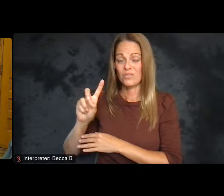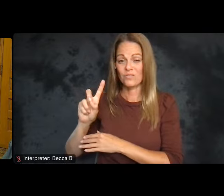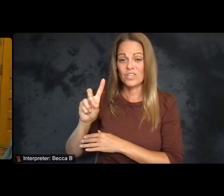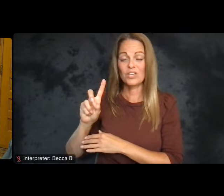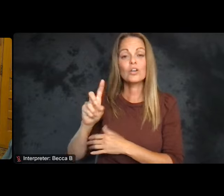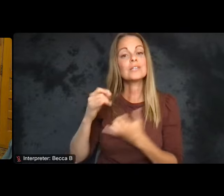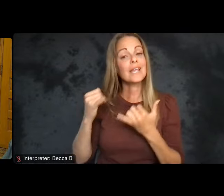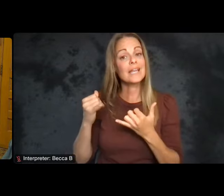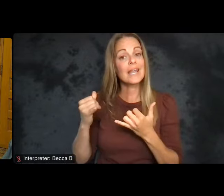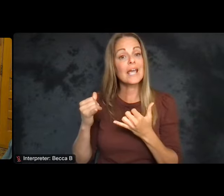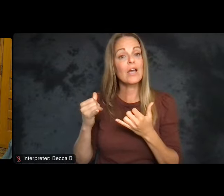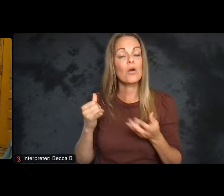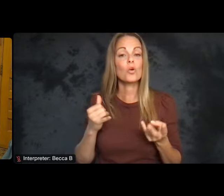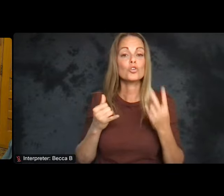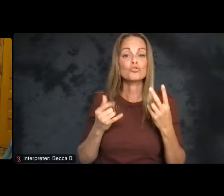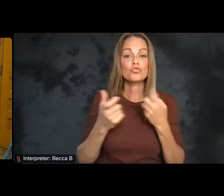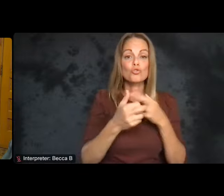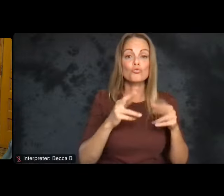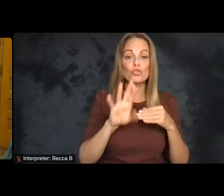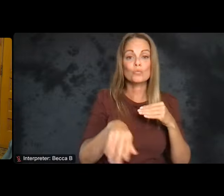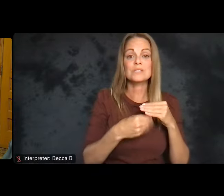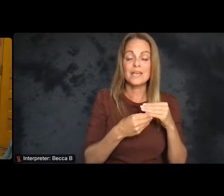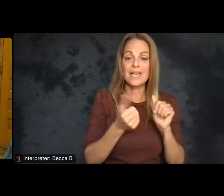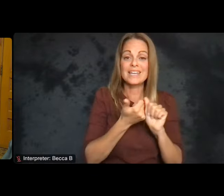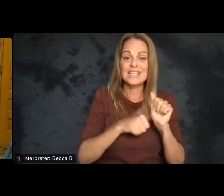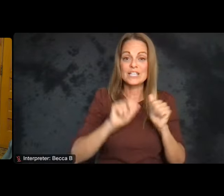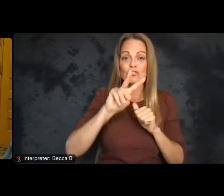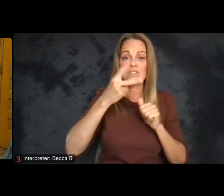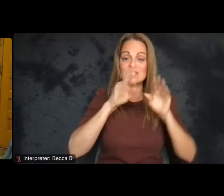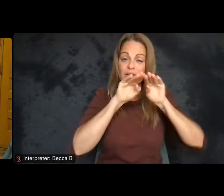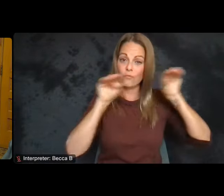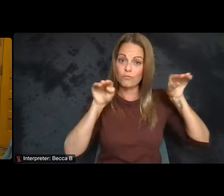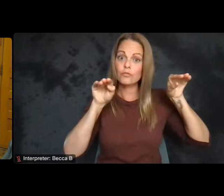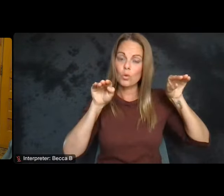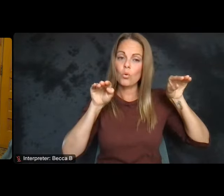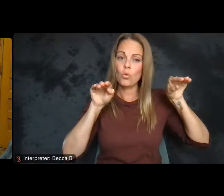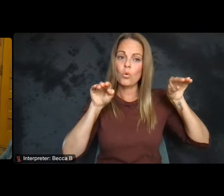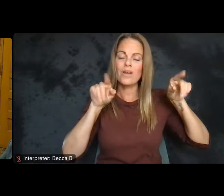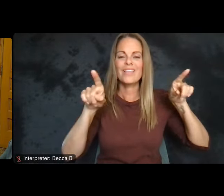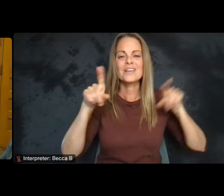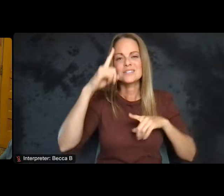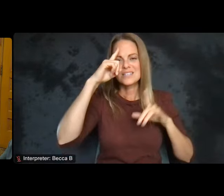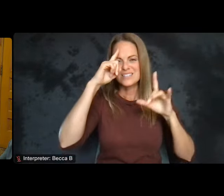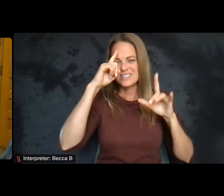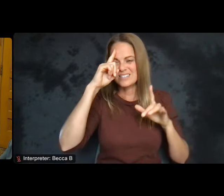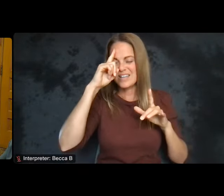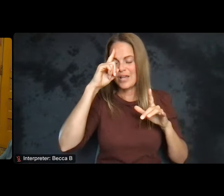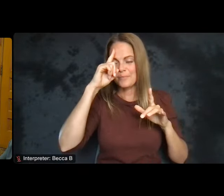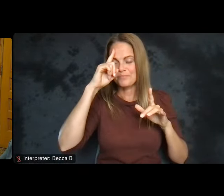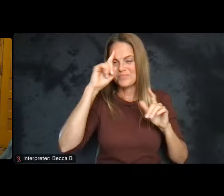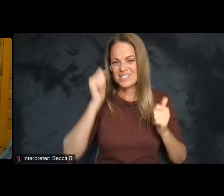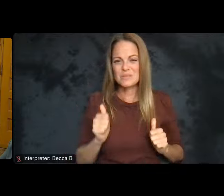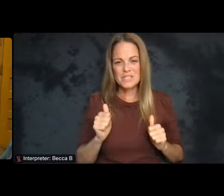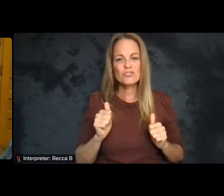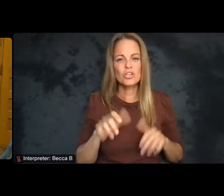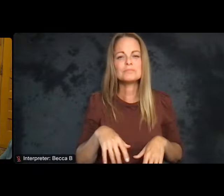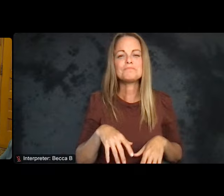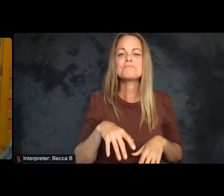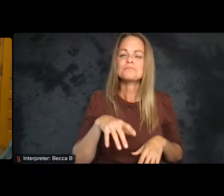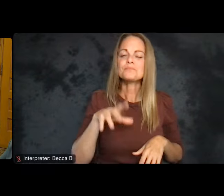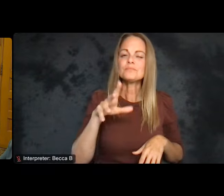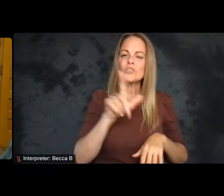put 2 rooms each on the second and third floor. Our second floor there is largely a dementia wing, the third floor being our long-term care, each